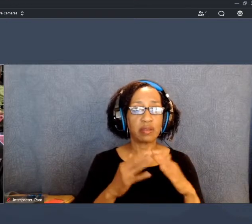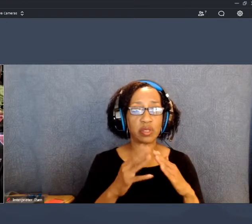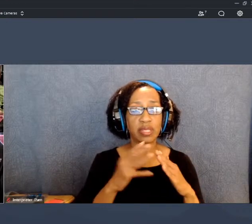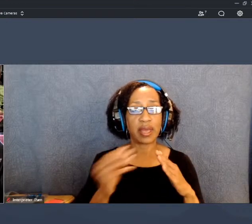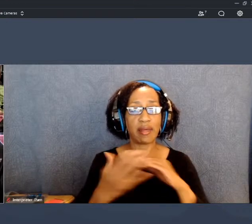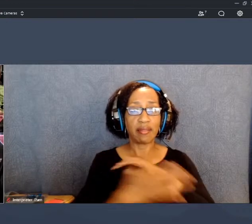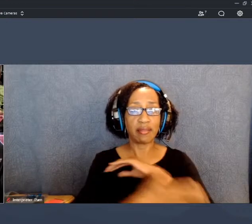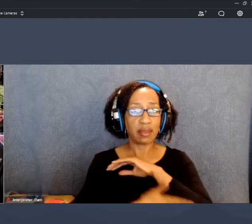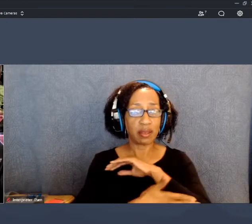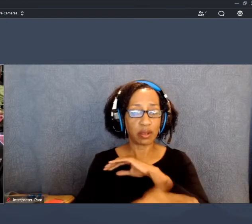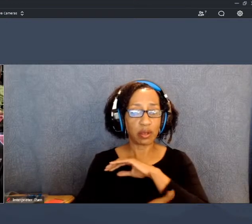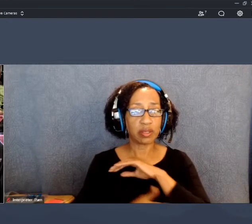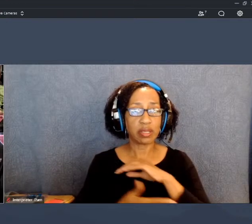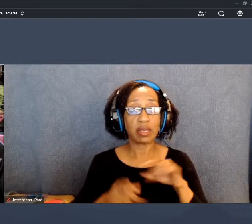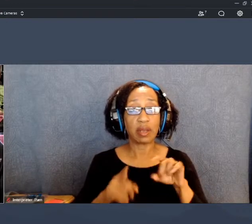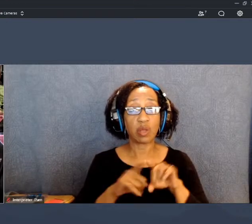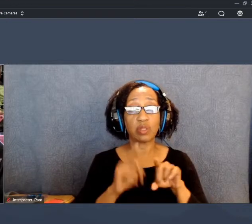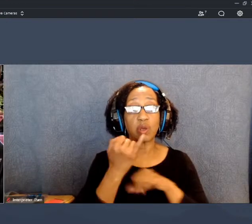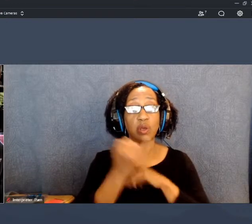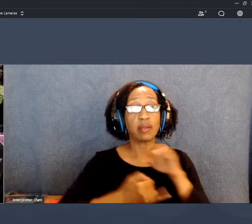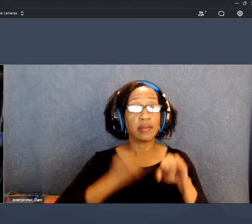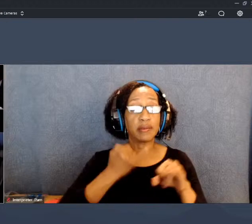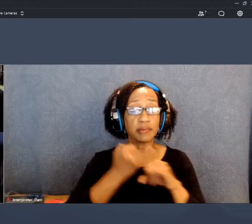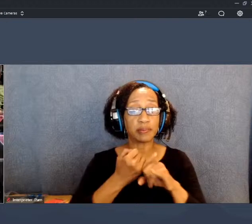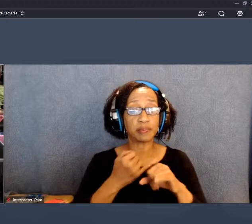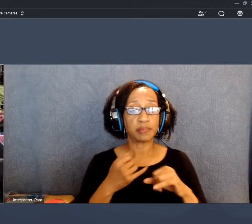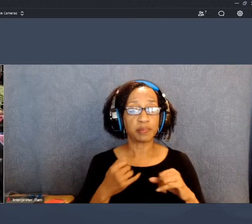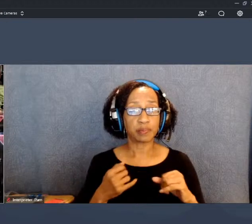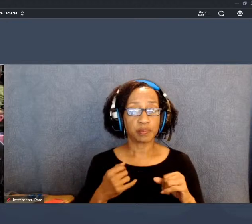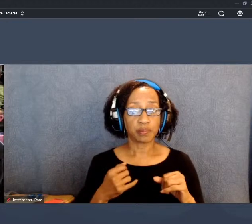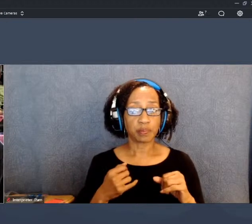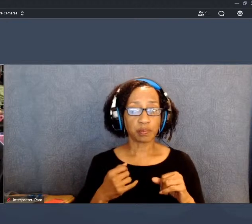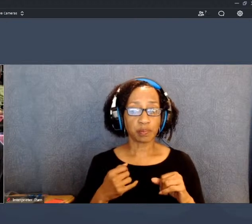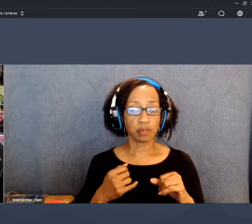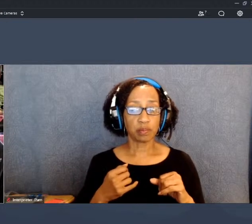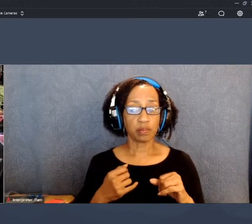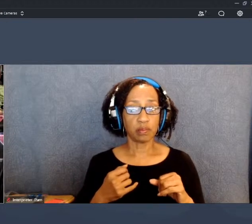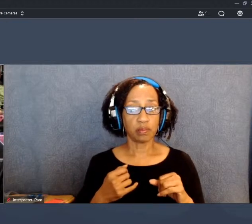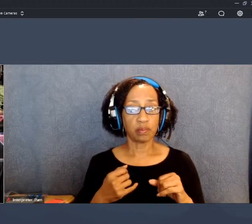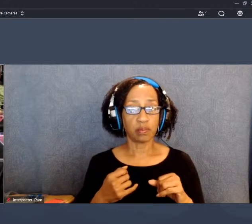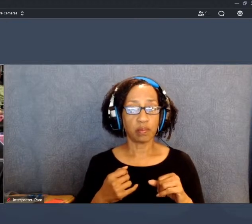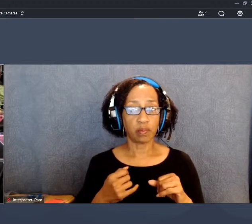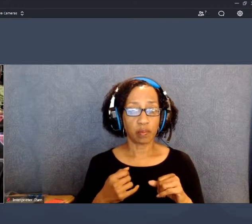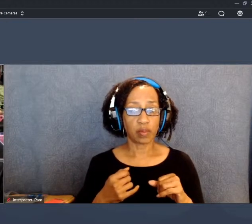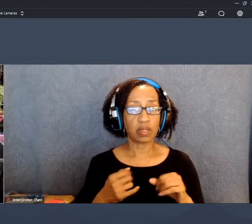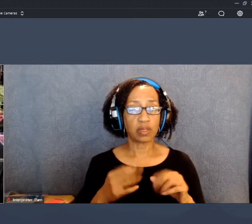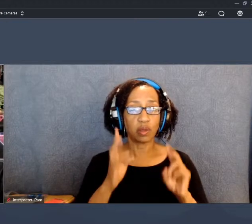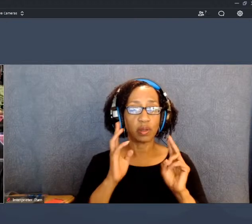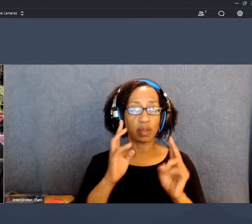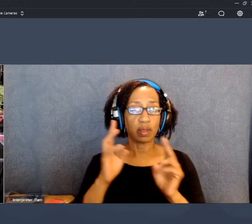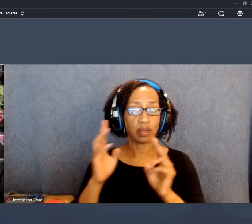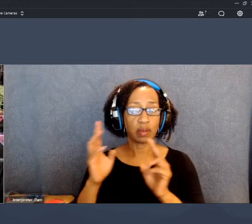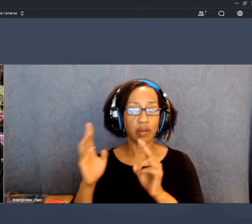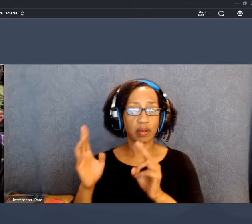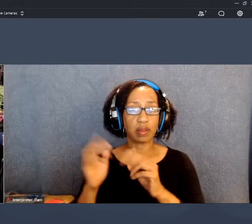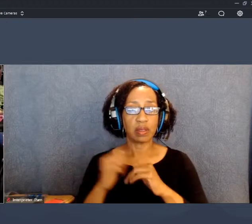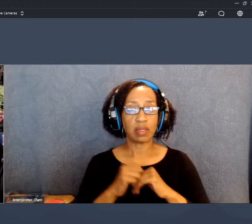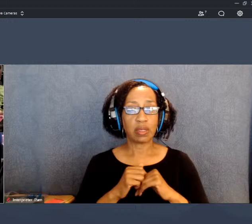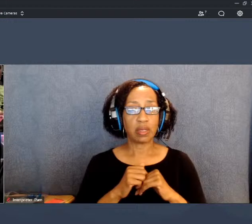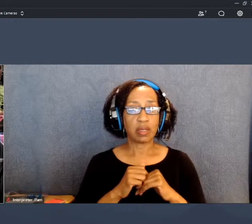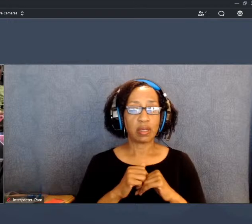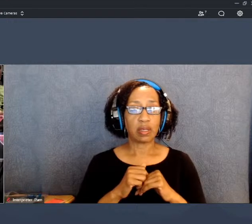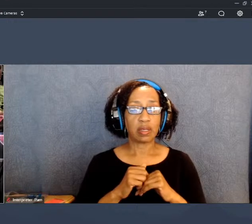and overseas from wherever he's from. So at this time, we would like to move the honorary mention